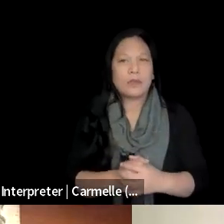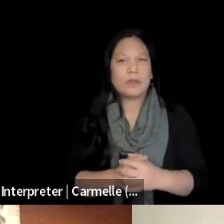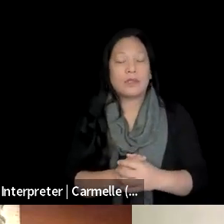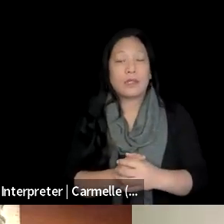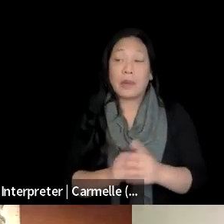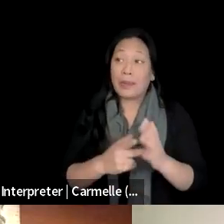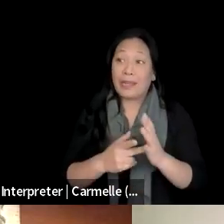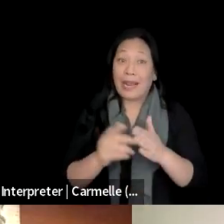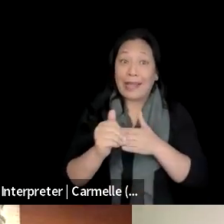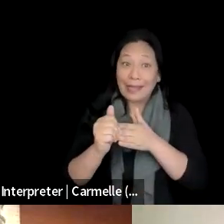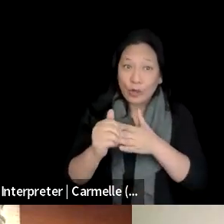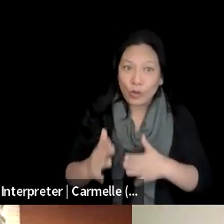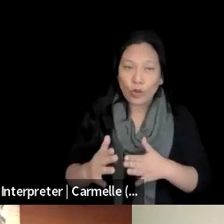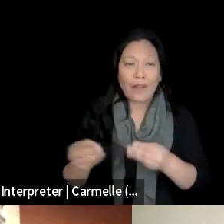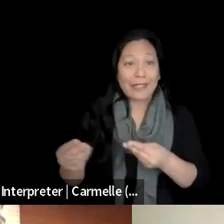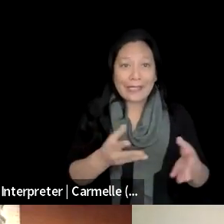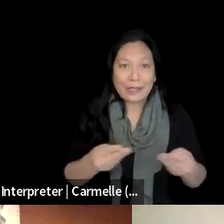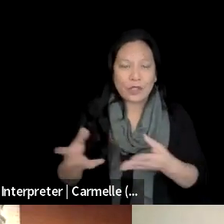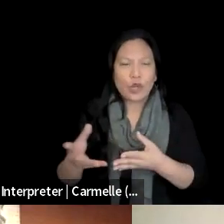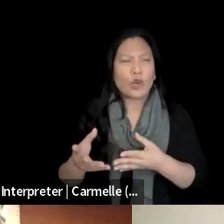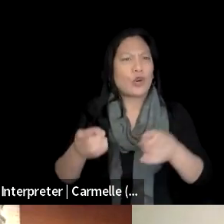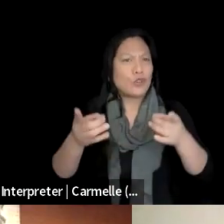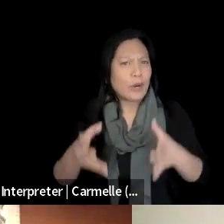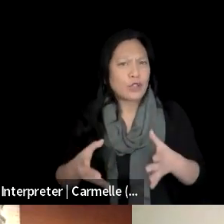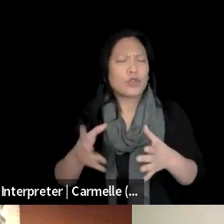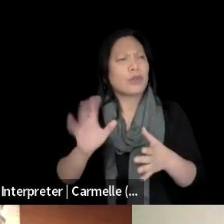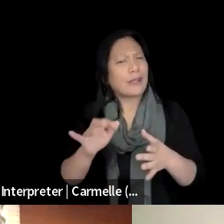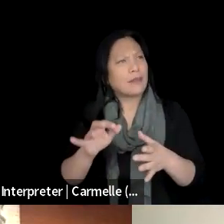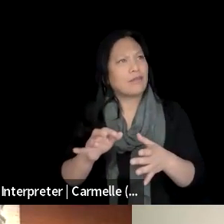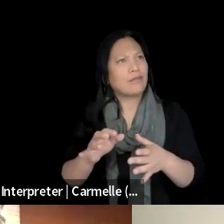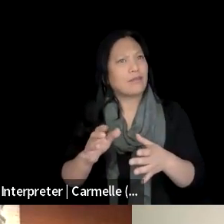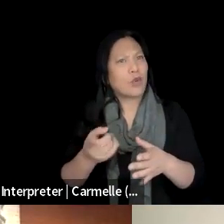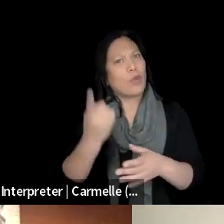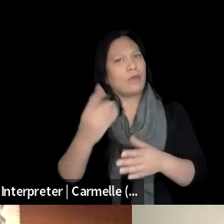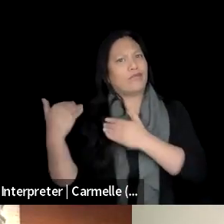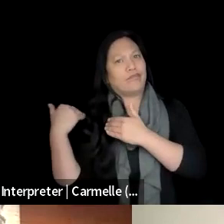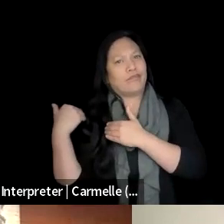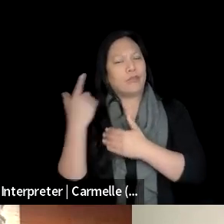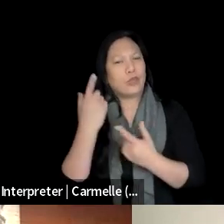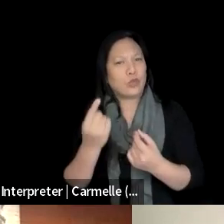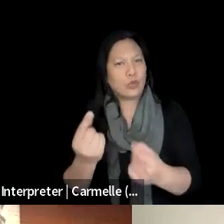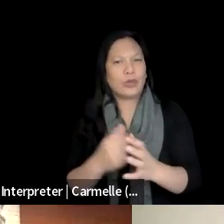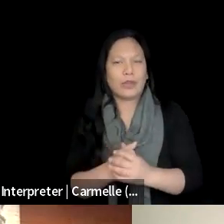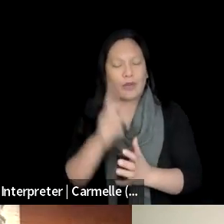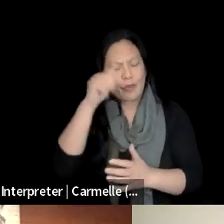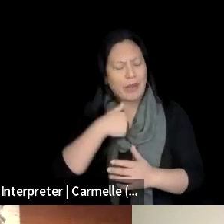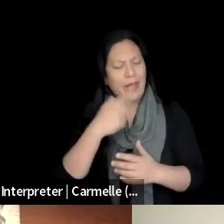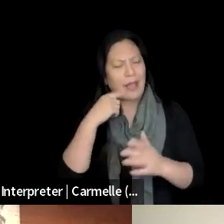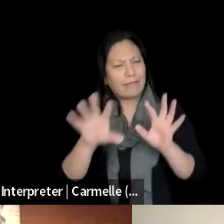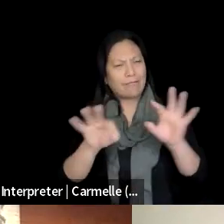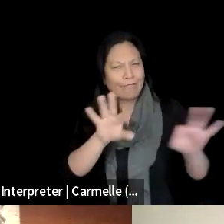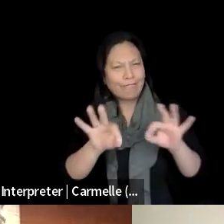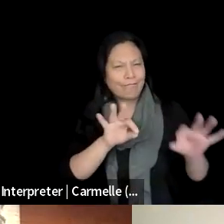is one of the central roles of a director or a person in the directorial stance. So those are all themes that come into this, in my view.